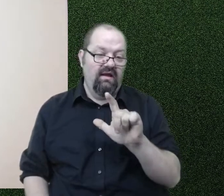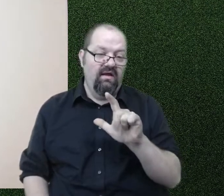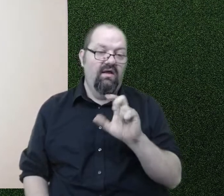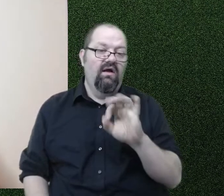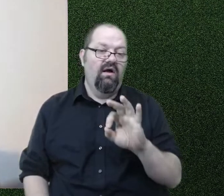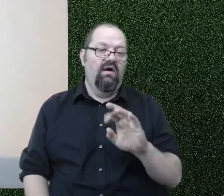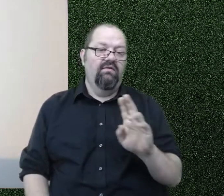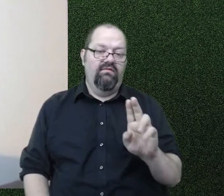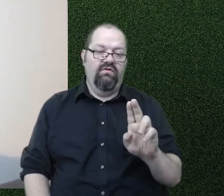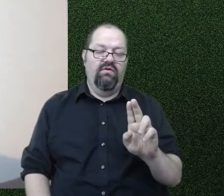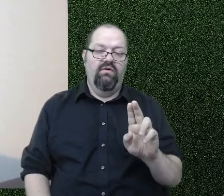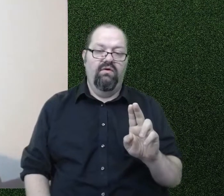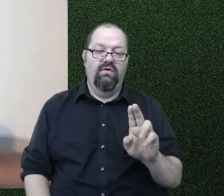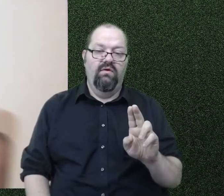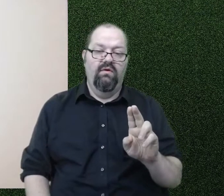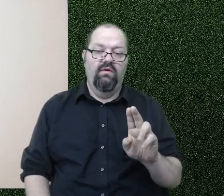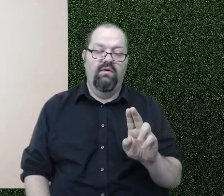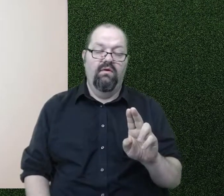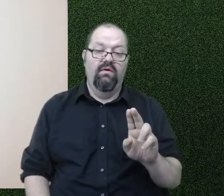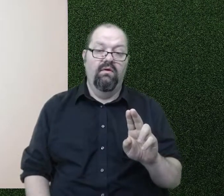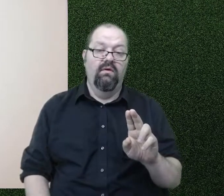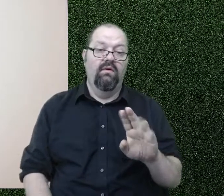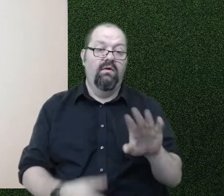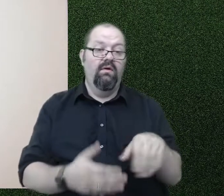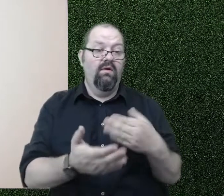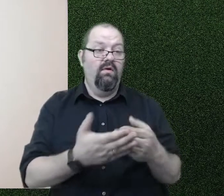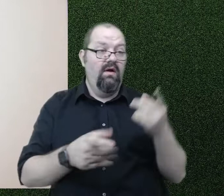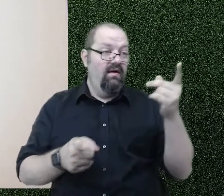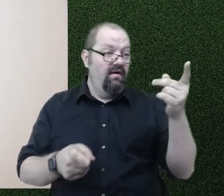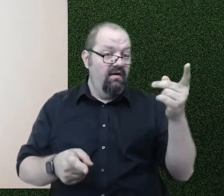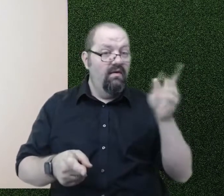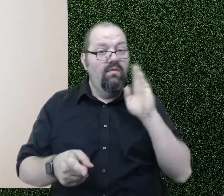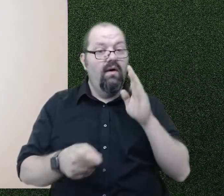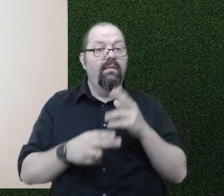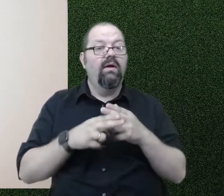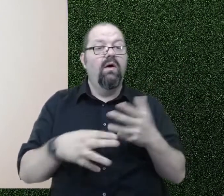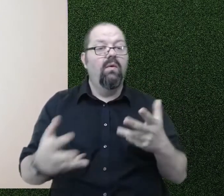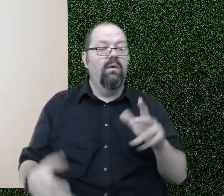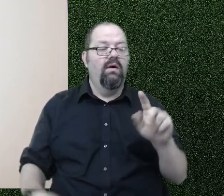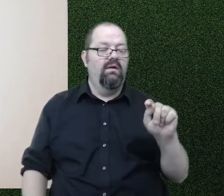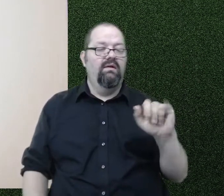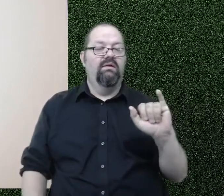And this place where we end up, the terminal point of u, is called the tip of u.